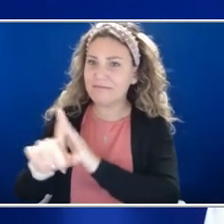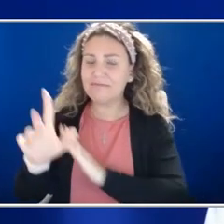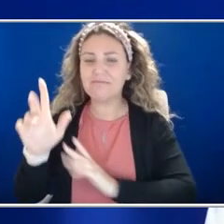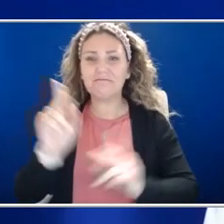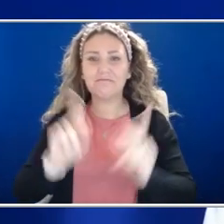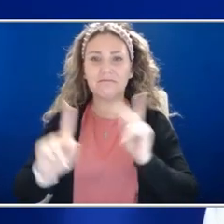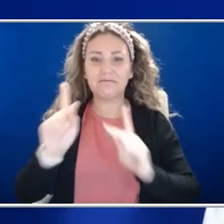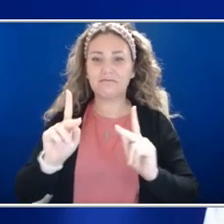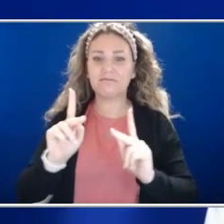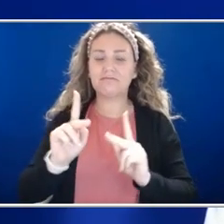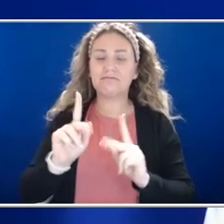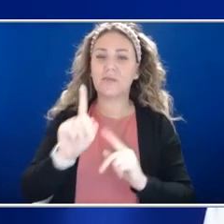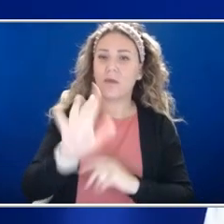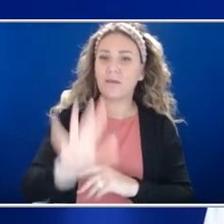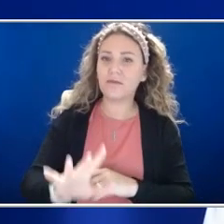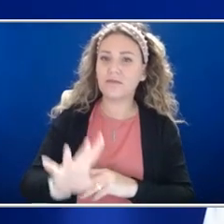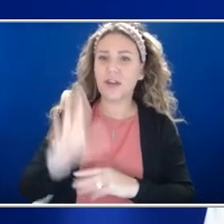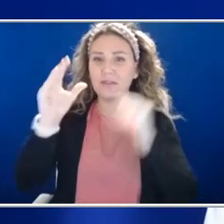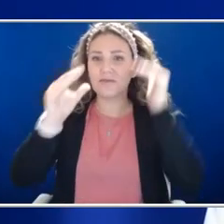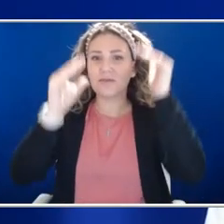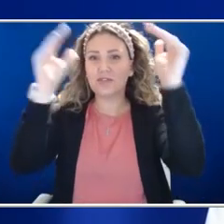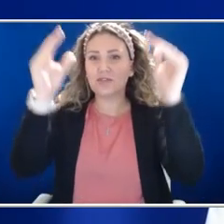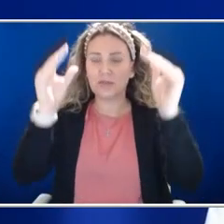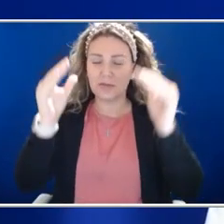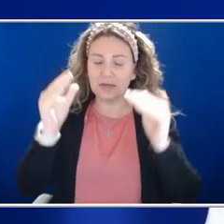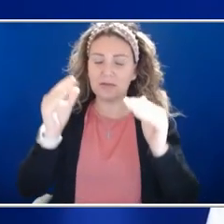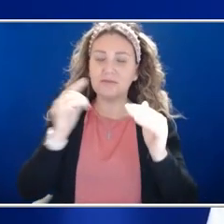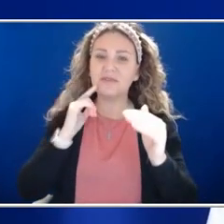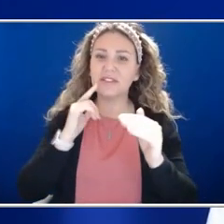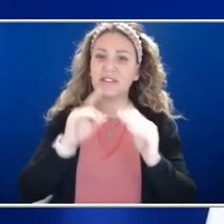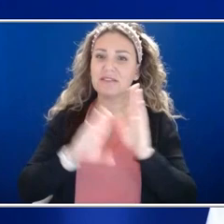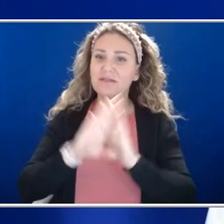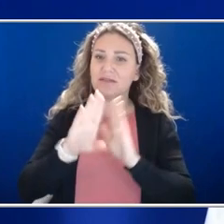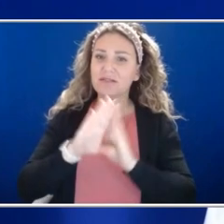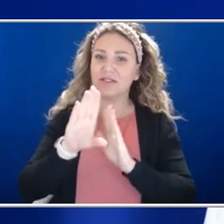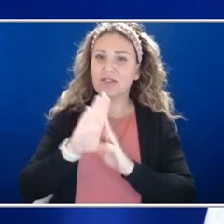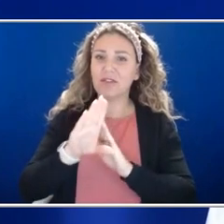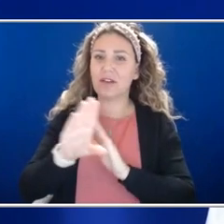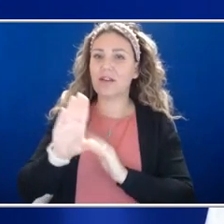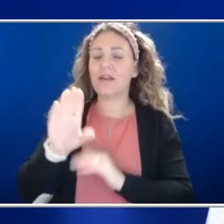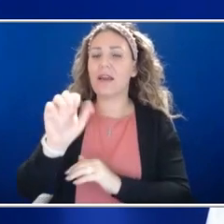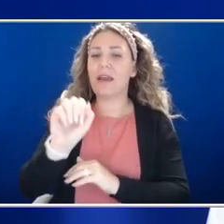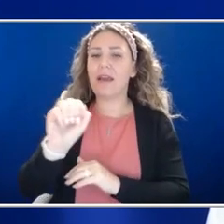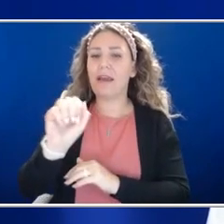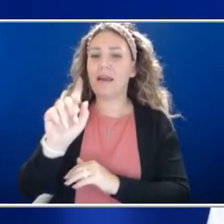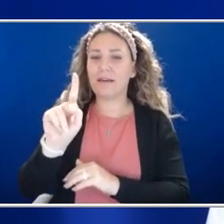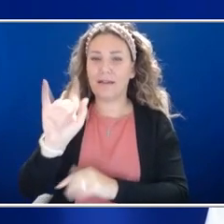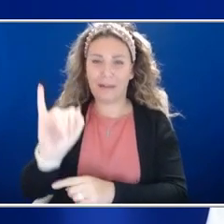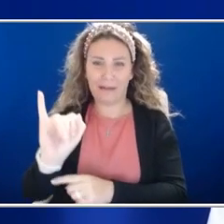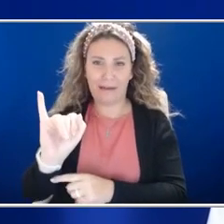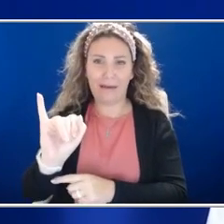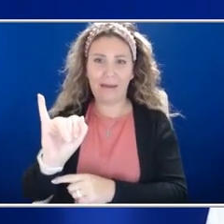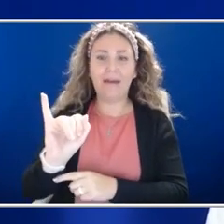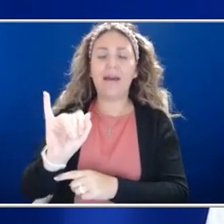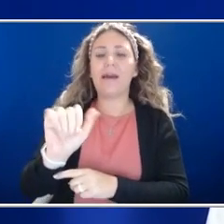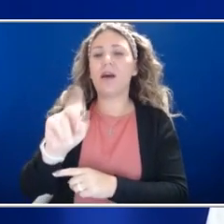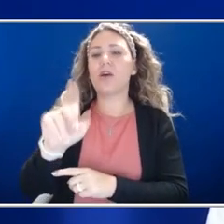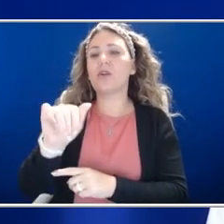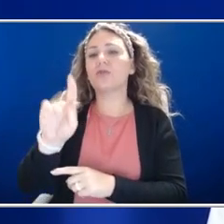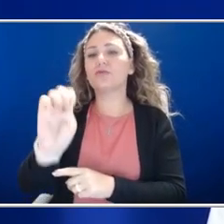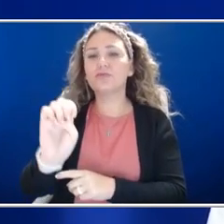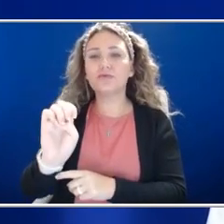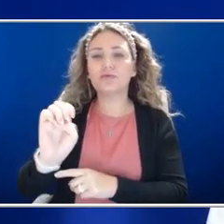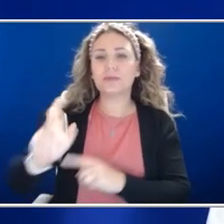a hospital develops acute kidney injury, or AKI. It is a serious, fast-moving